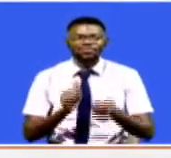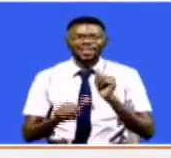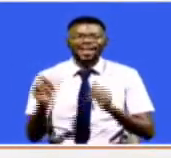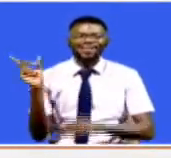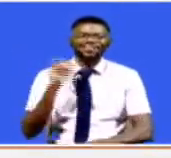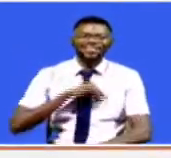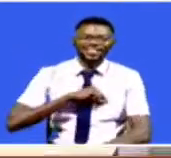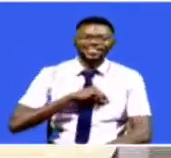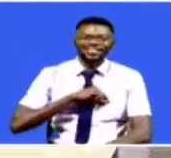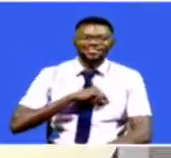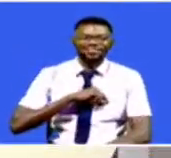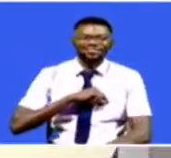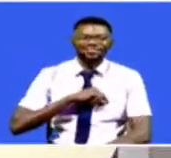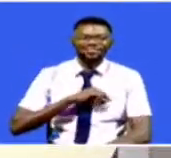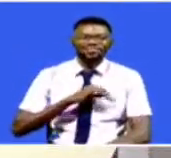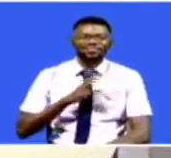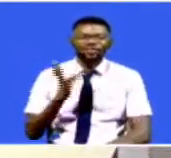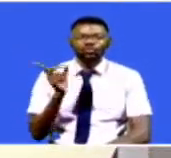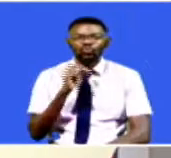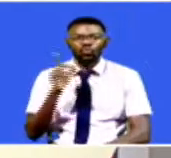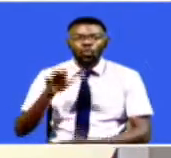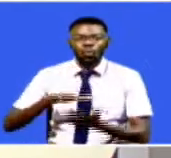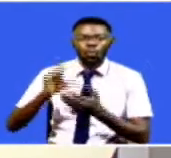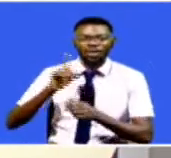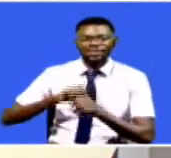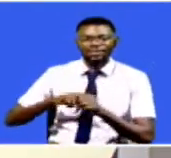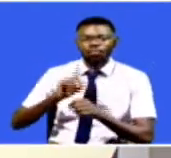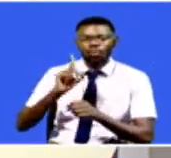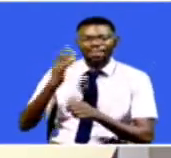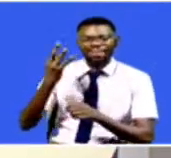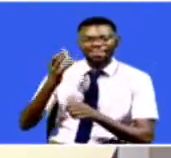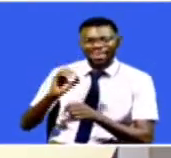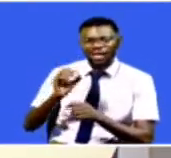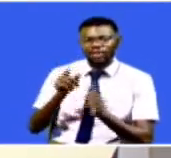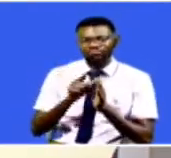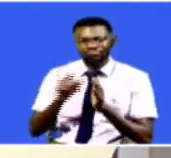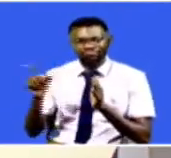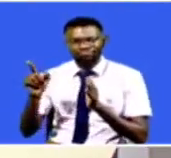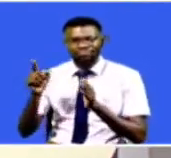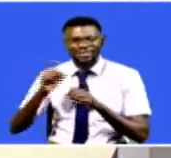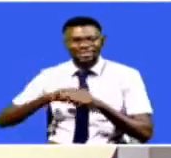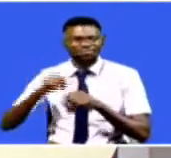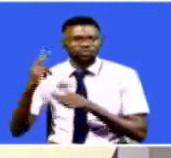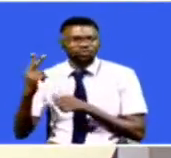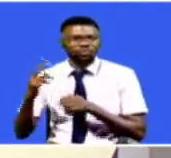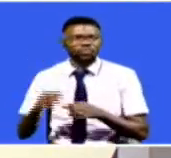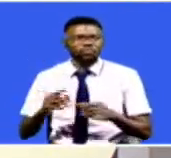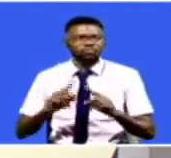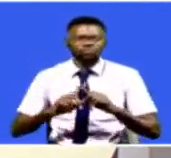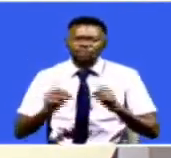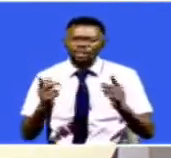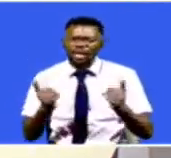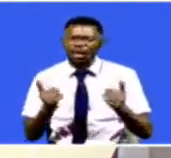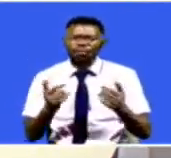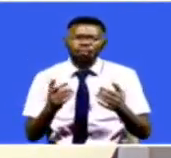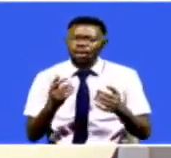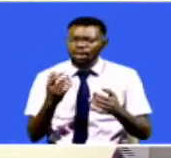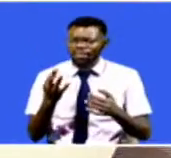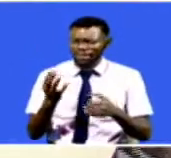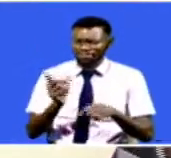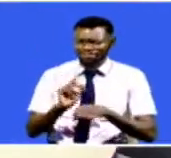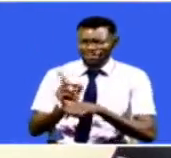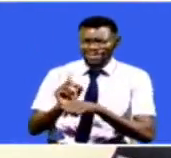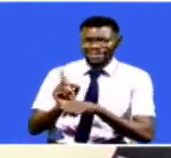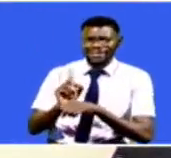for tonight. More sports for you tomorrow between 1:30 and 2 p.m. But it's about 3 minutes past the